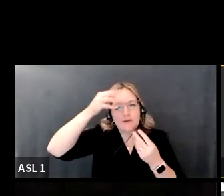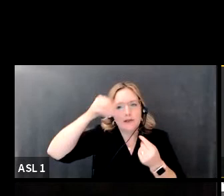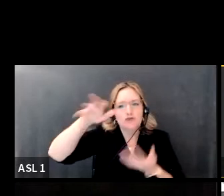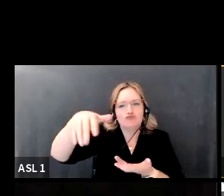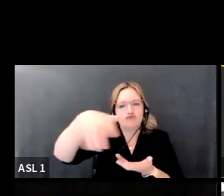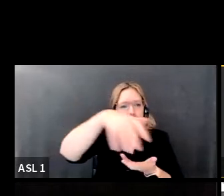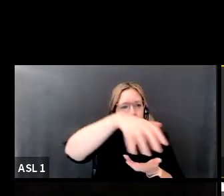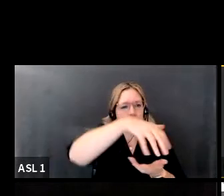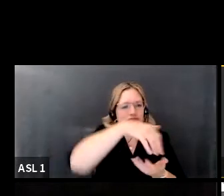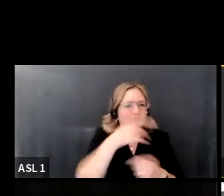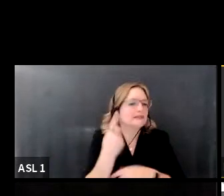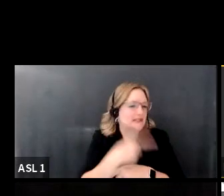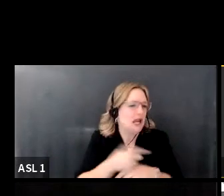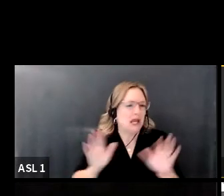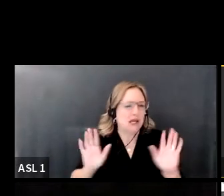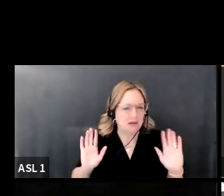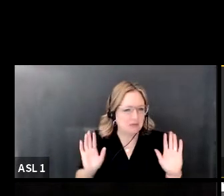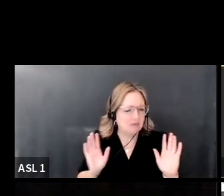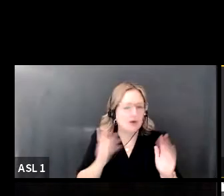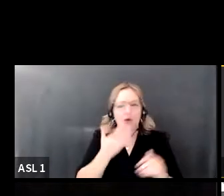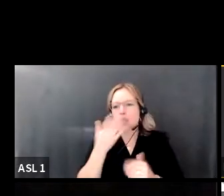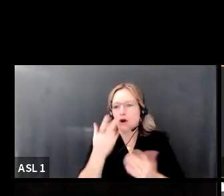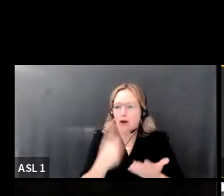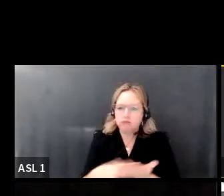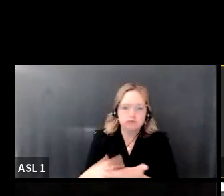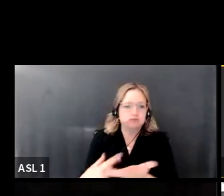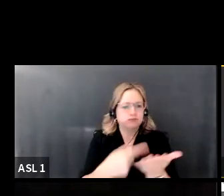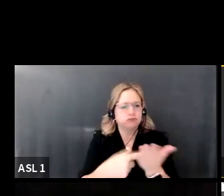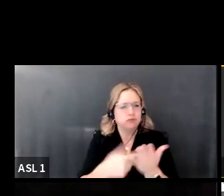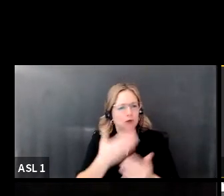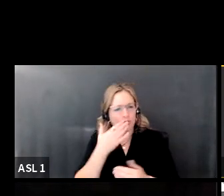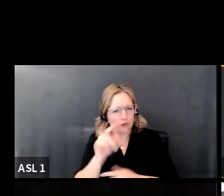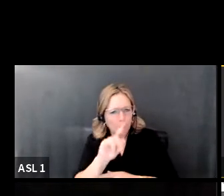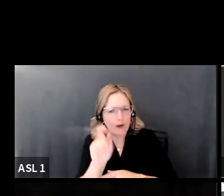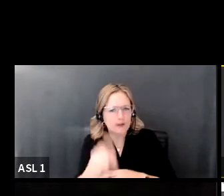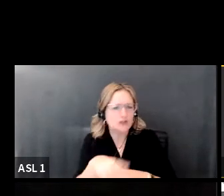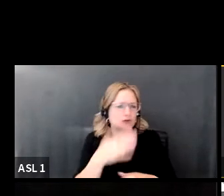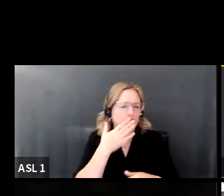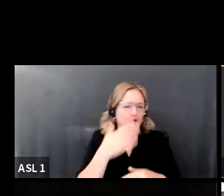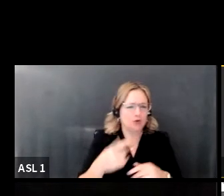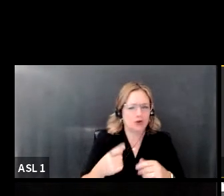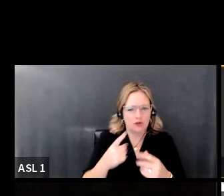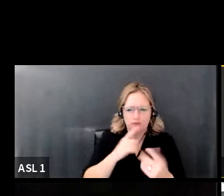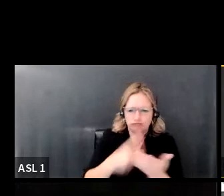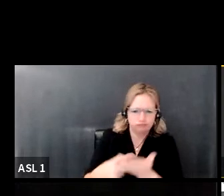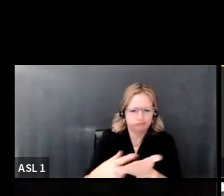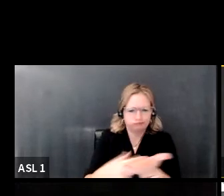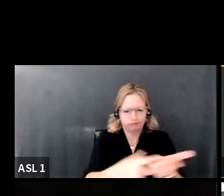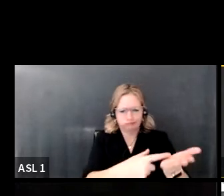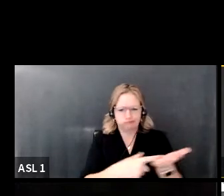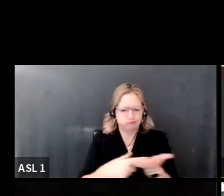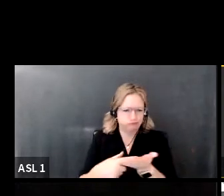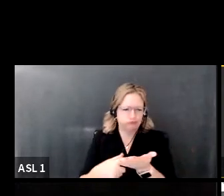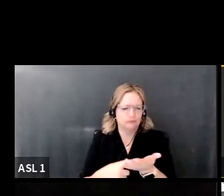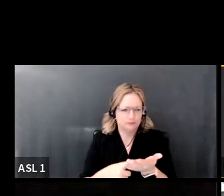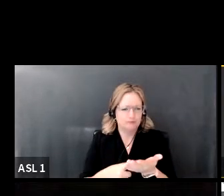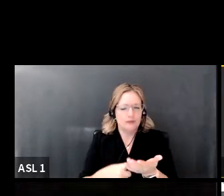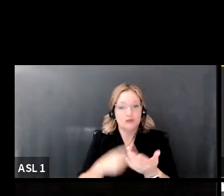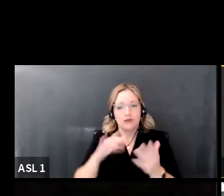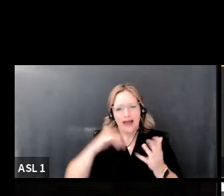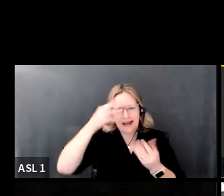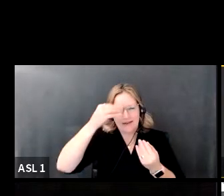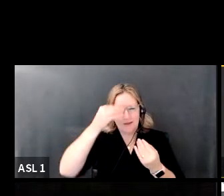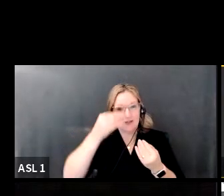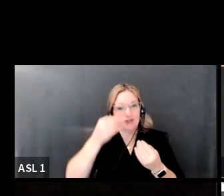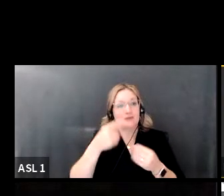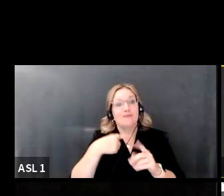day there's been a lot of good dialogue there's been a lot of good questions um asked and i think we need to await that information